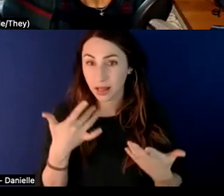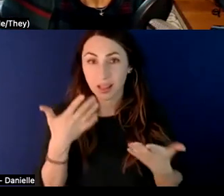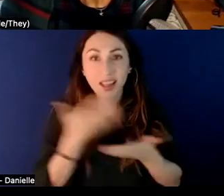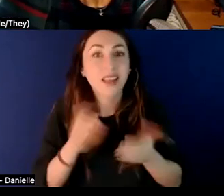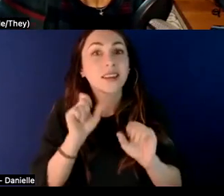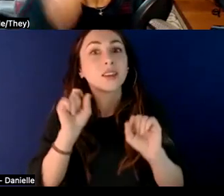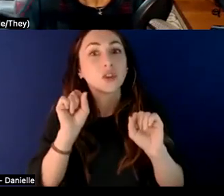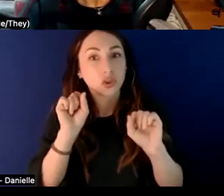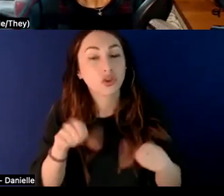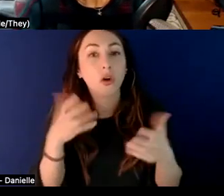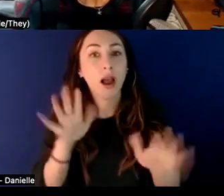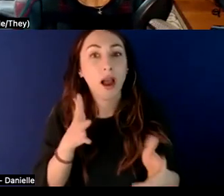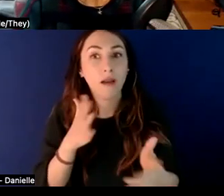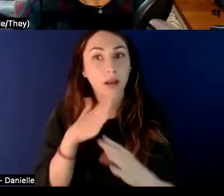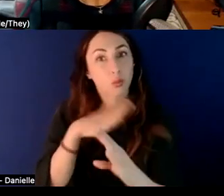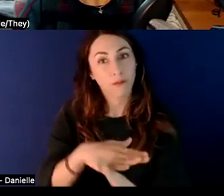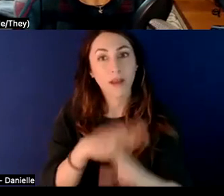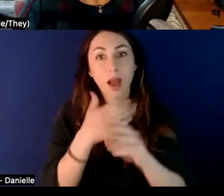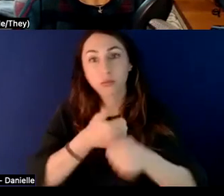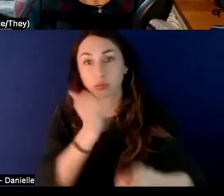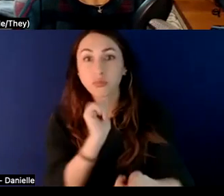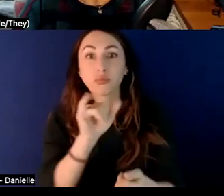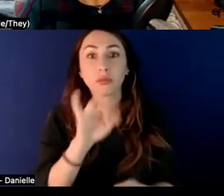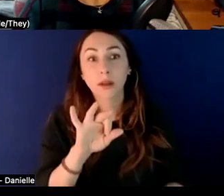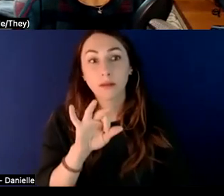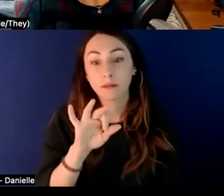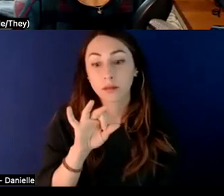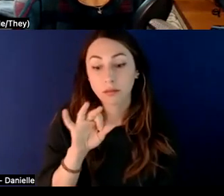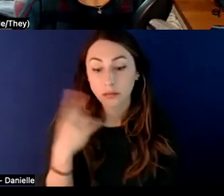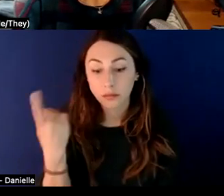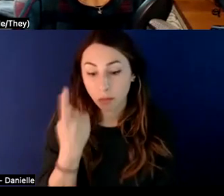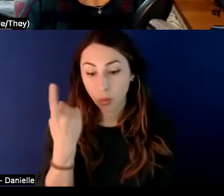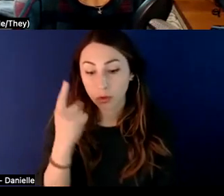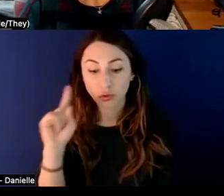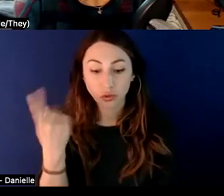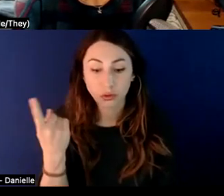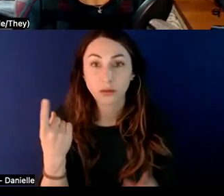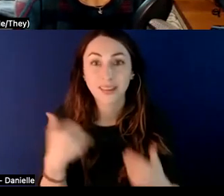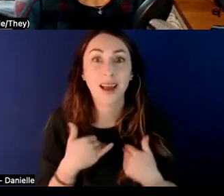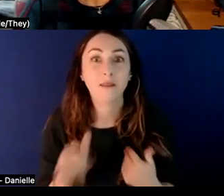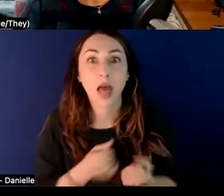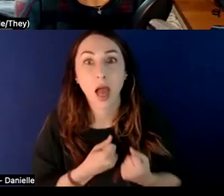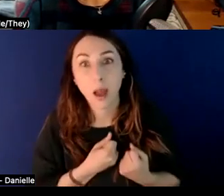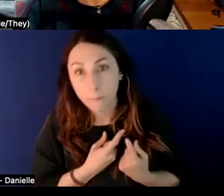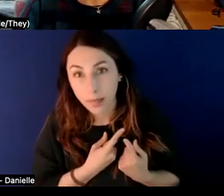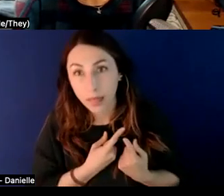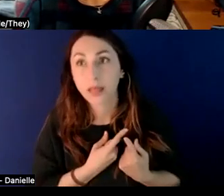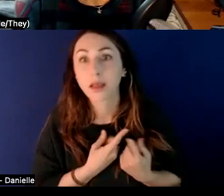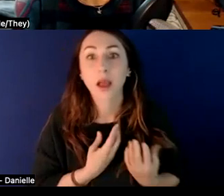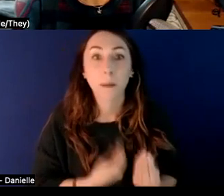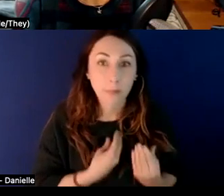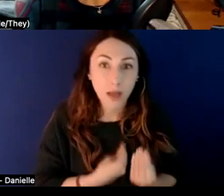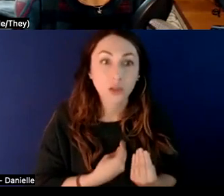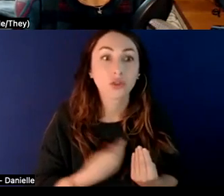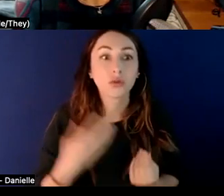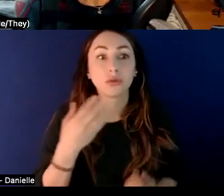prevented, could have been not experienced if somebody would have empathy, if somebody would have compassion.